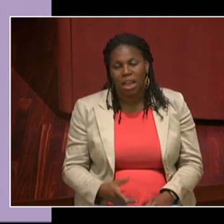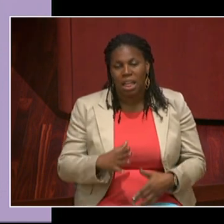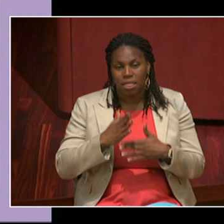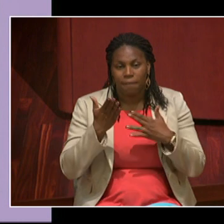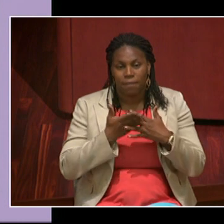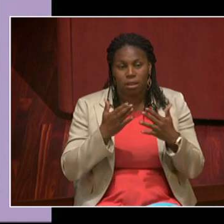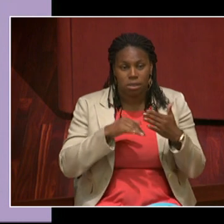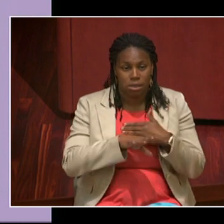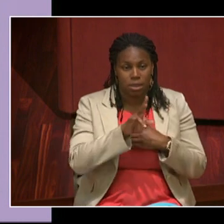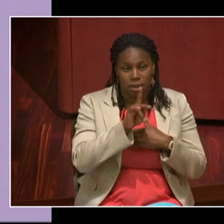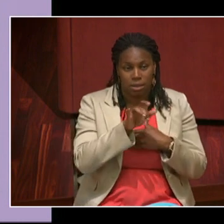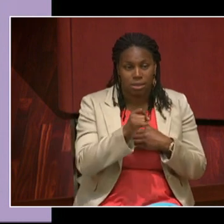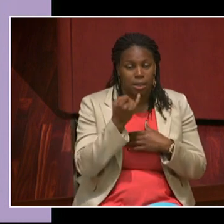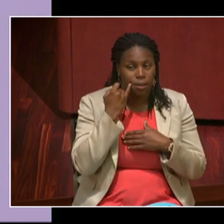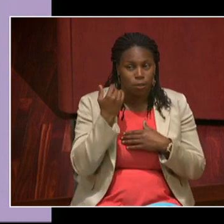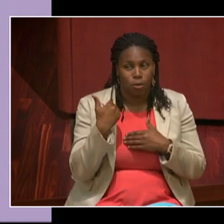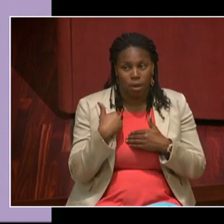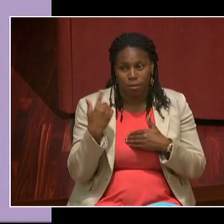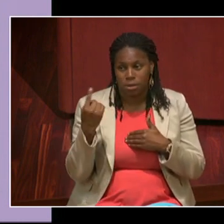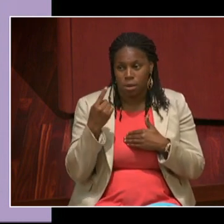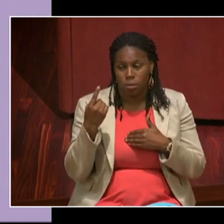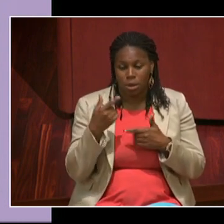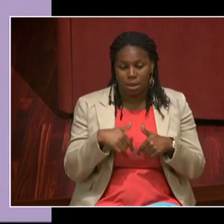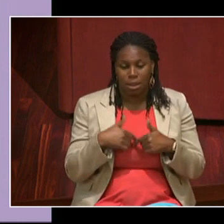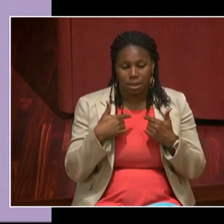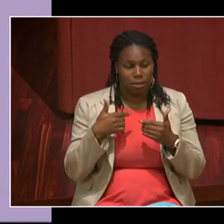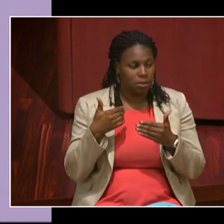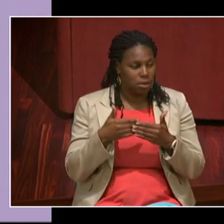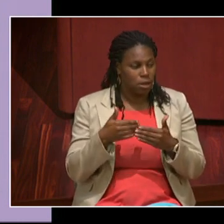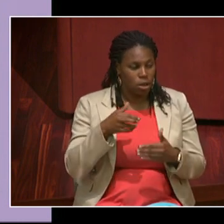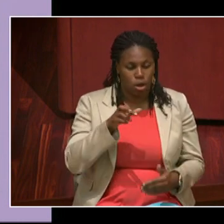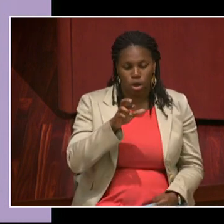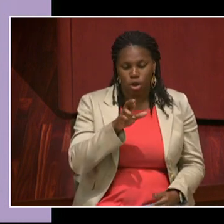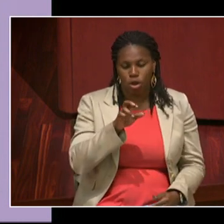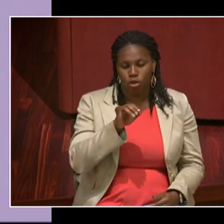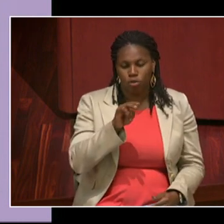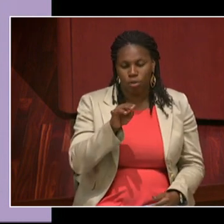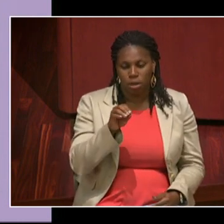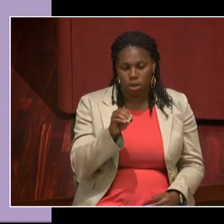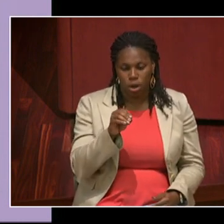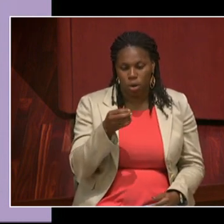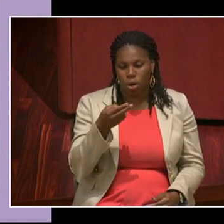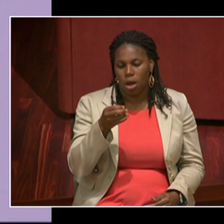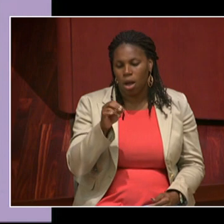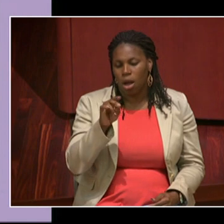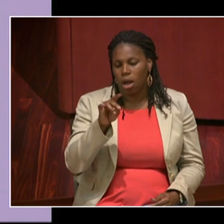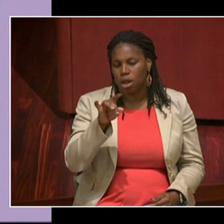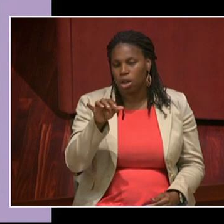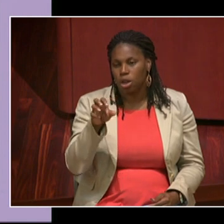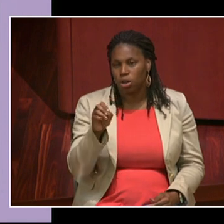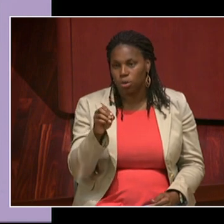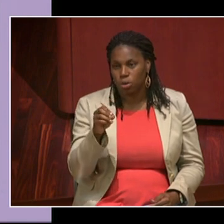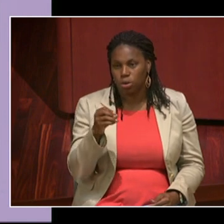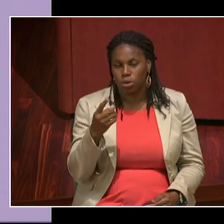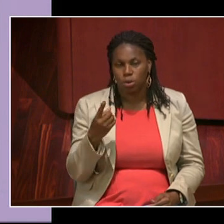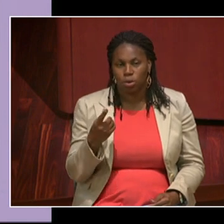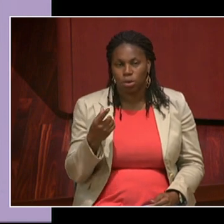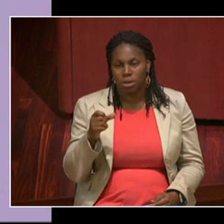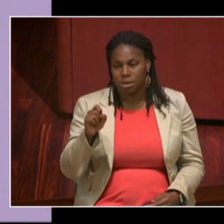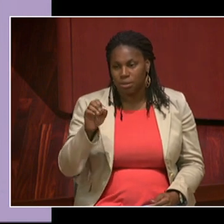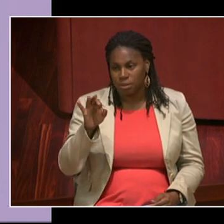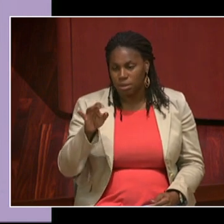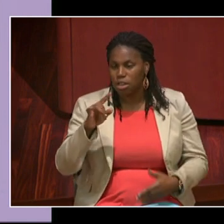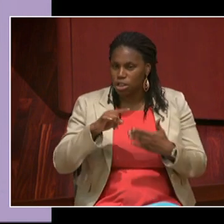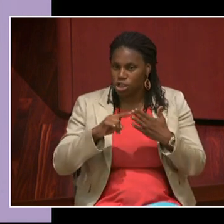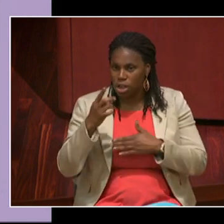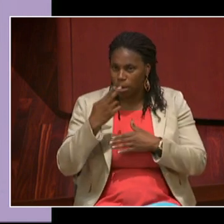again, if you have somebody who lives near Reno, Guam, Honolulu, or San Francisco, it is worth going ahead and checking both of